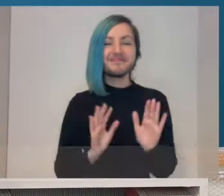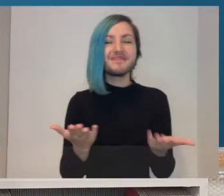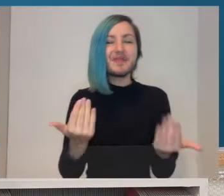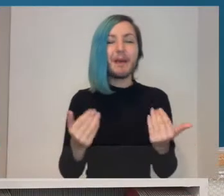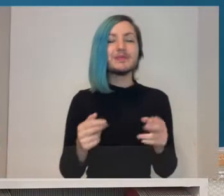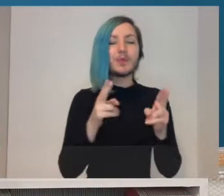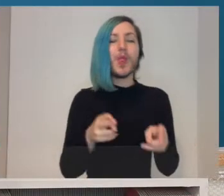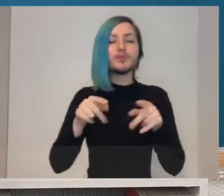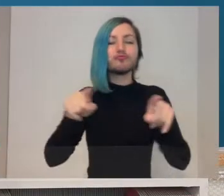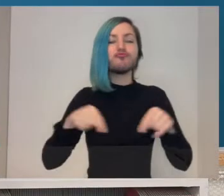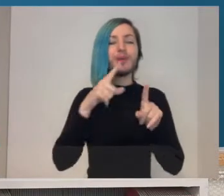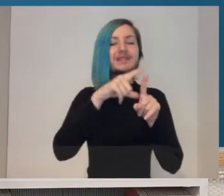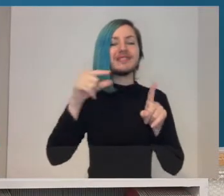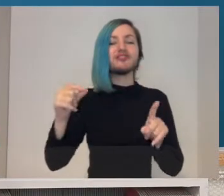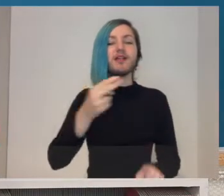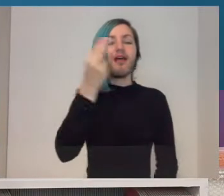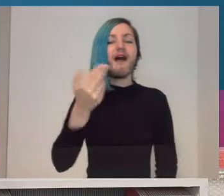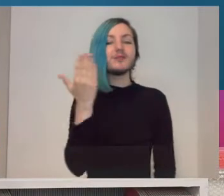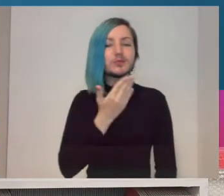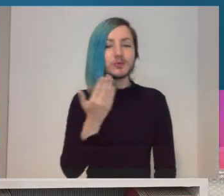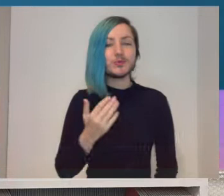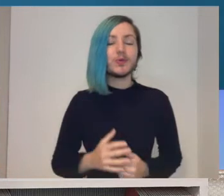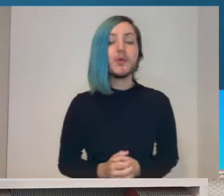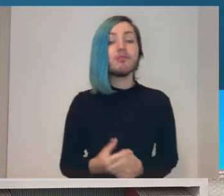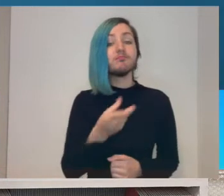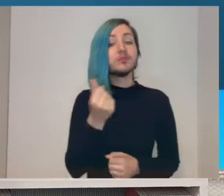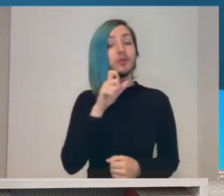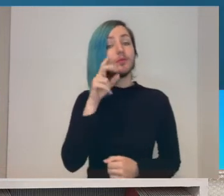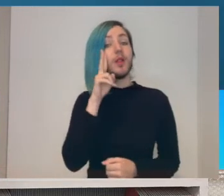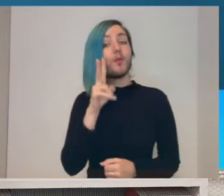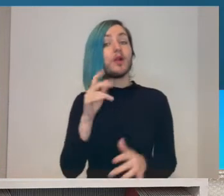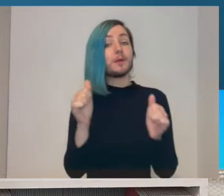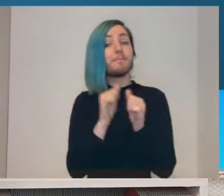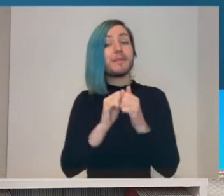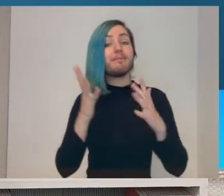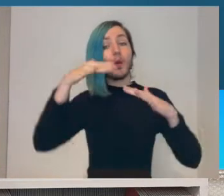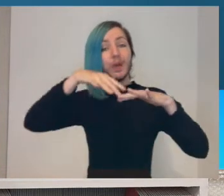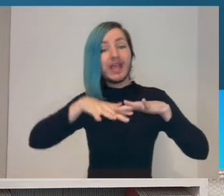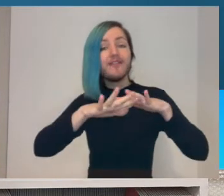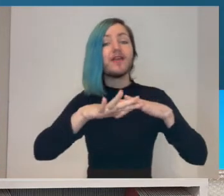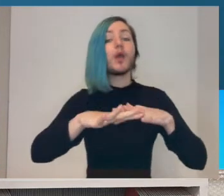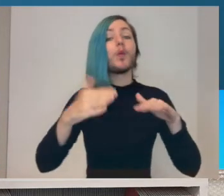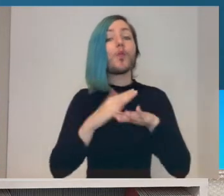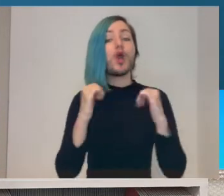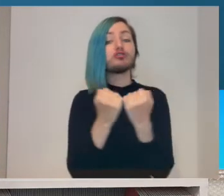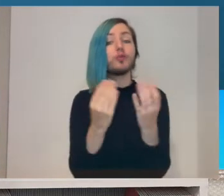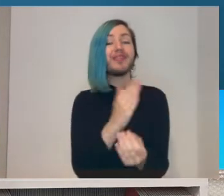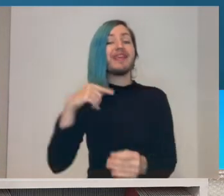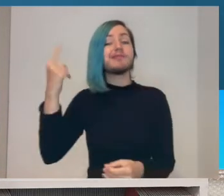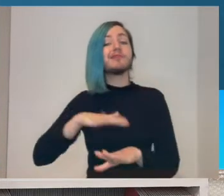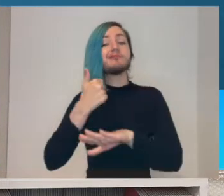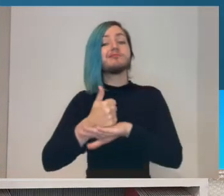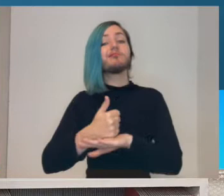Hello and welcome to the Hospital Rooms Digital Art School. You are about to watch a paper weaving workshop with East London-based fashion